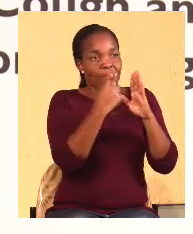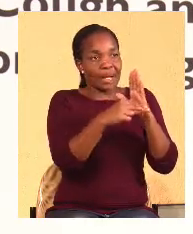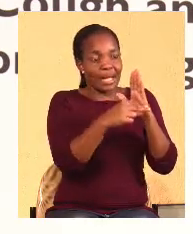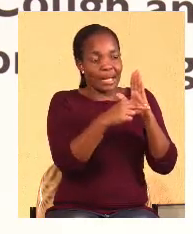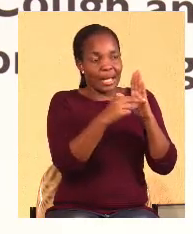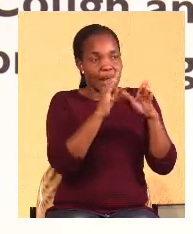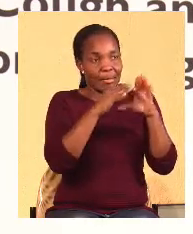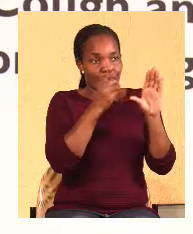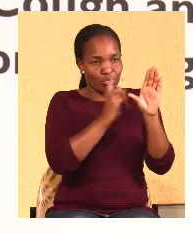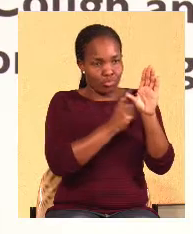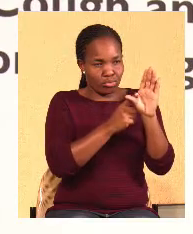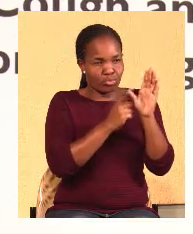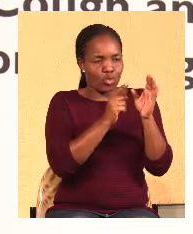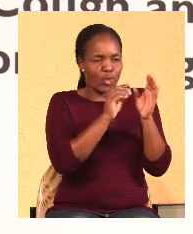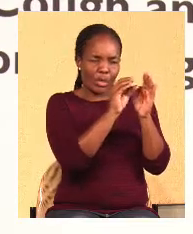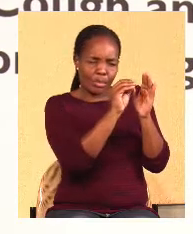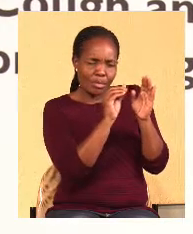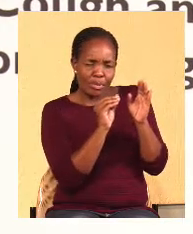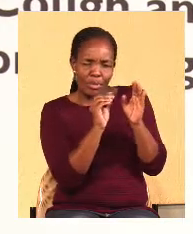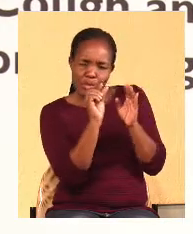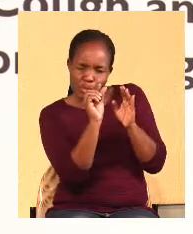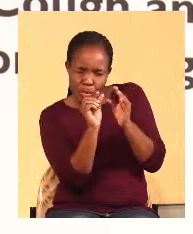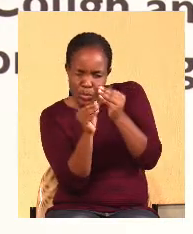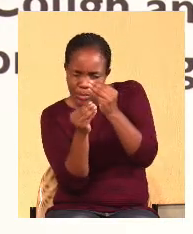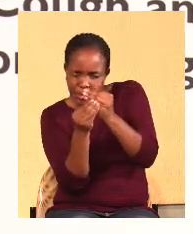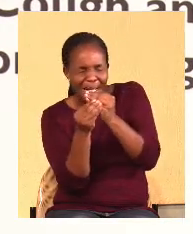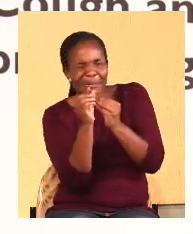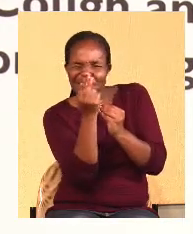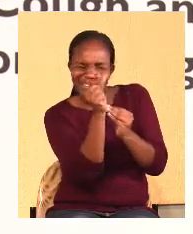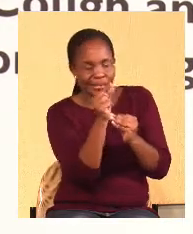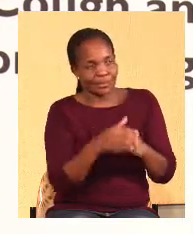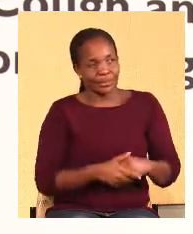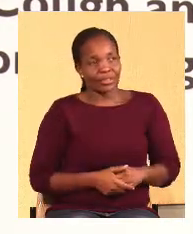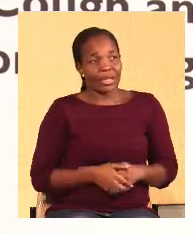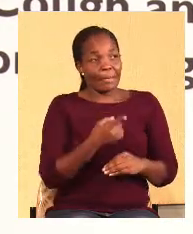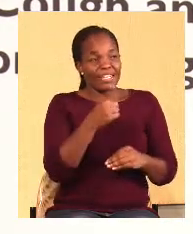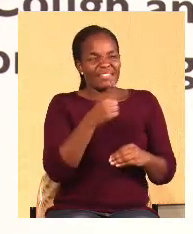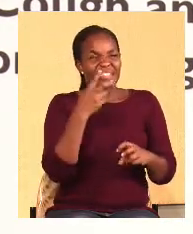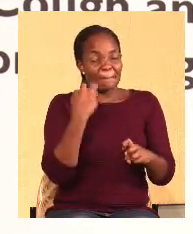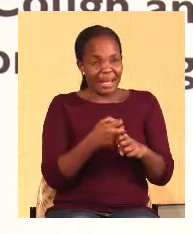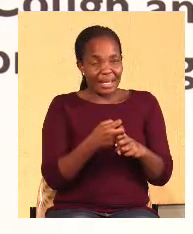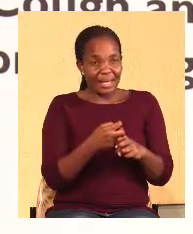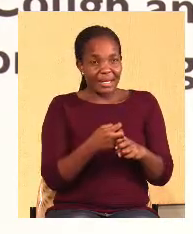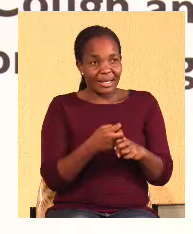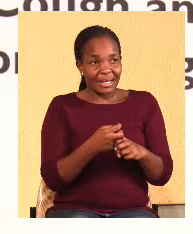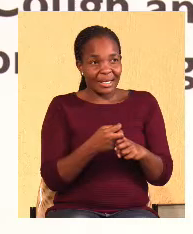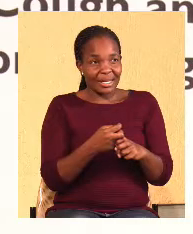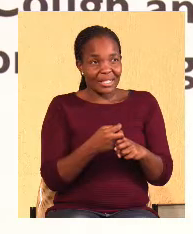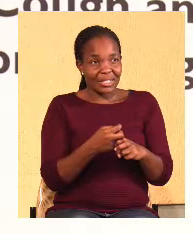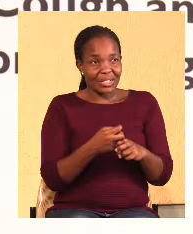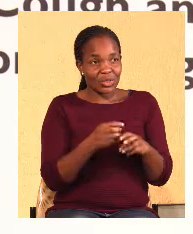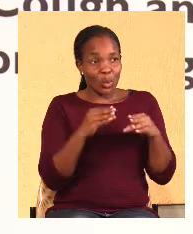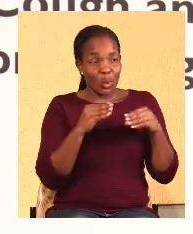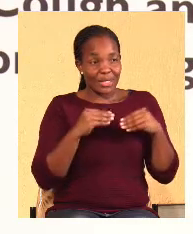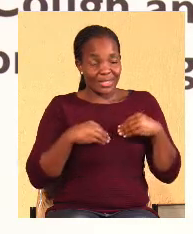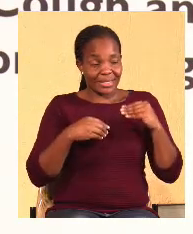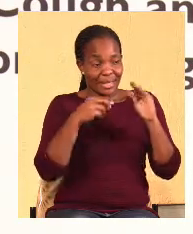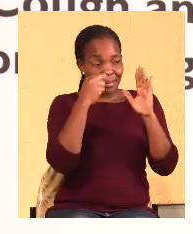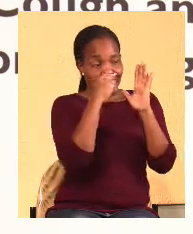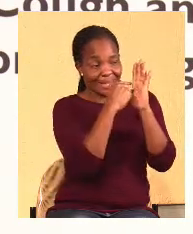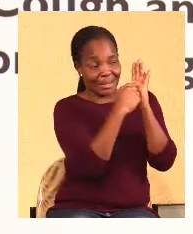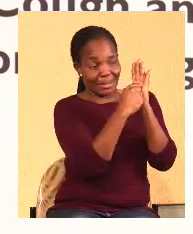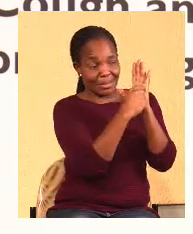So if there is any challenge or difficulty in accepting the text that is provided in the